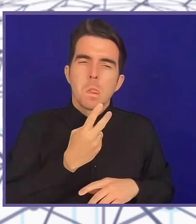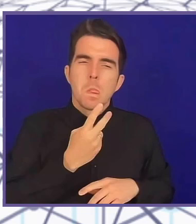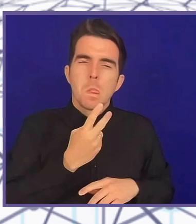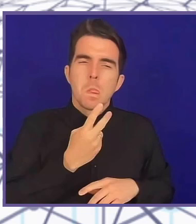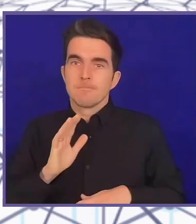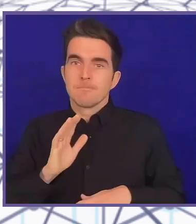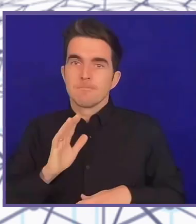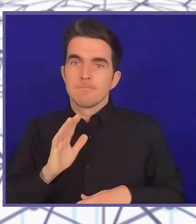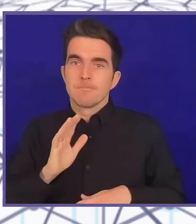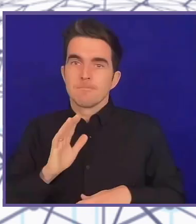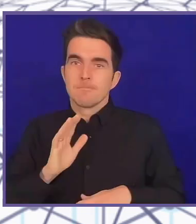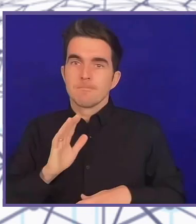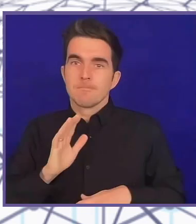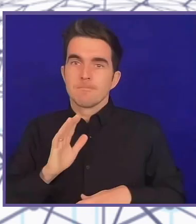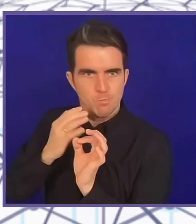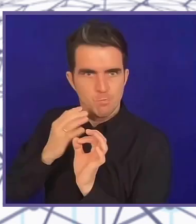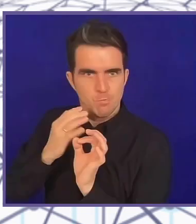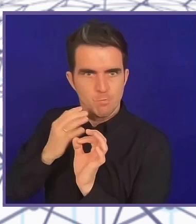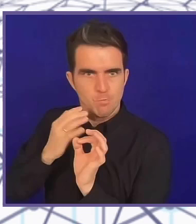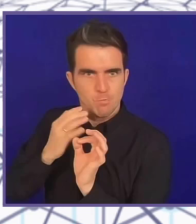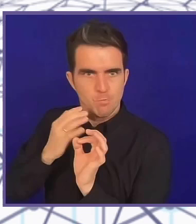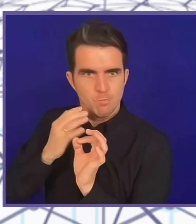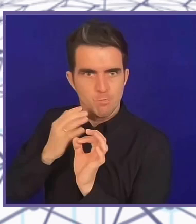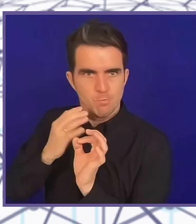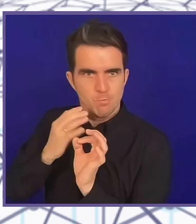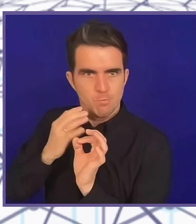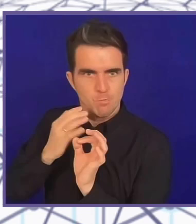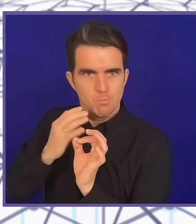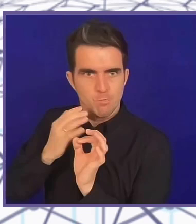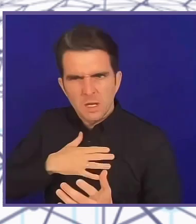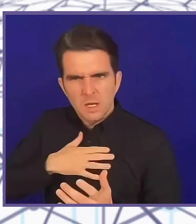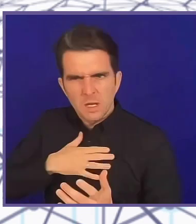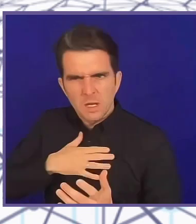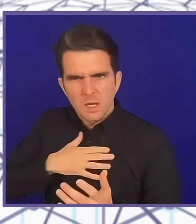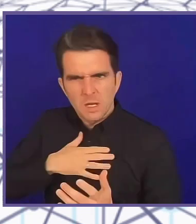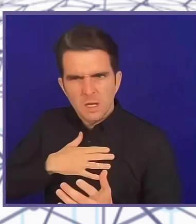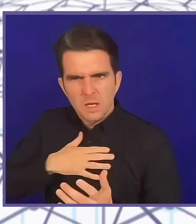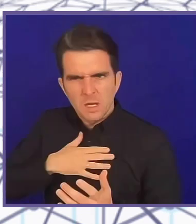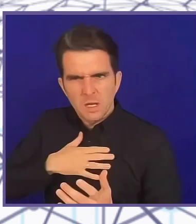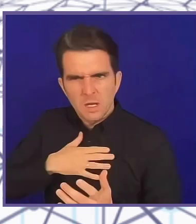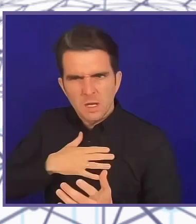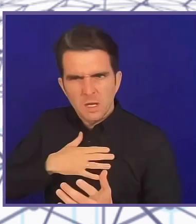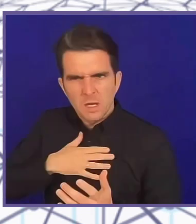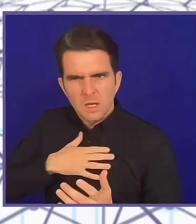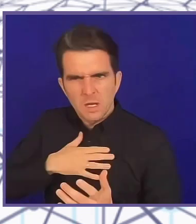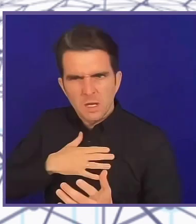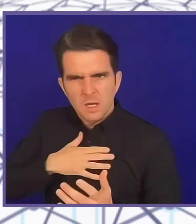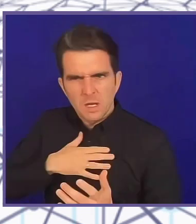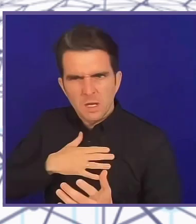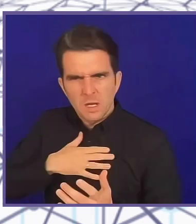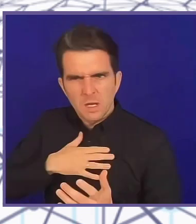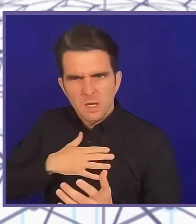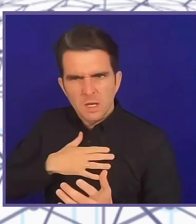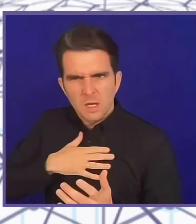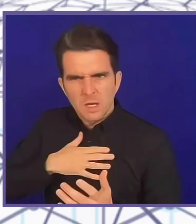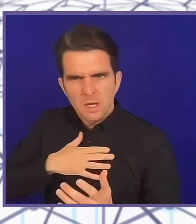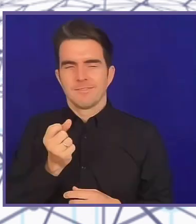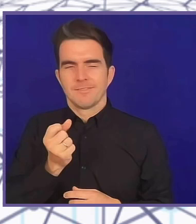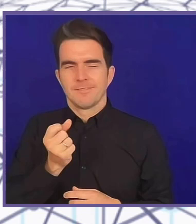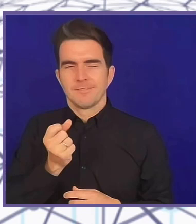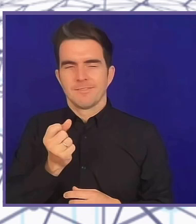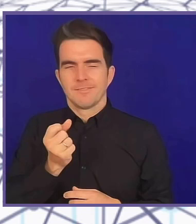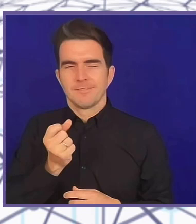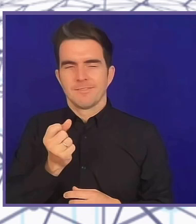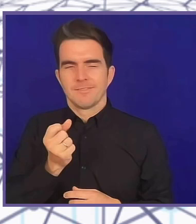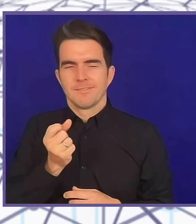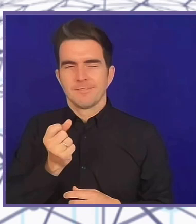do you need an objective that is oblique to what otherwise people